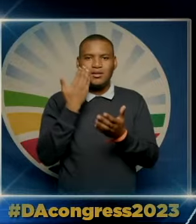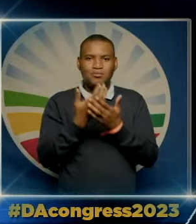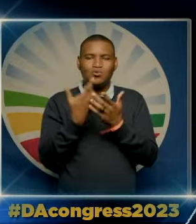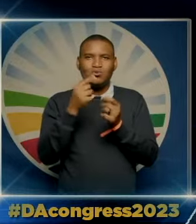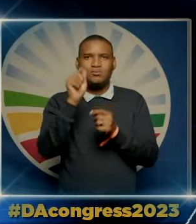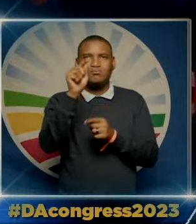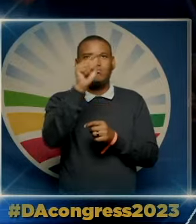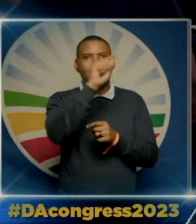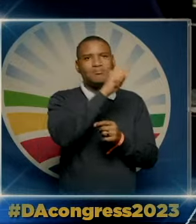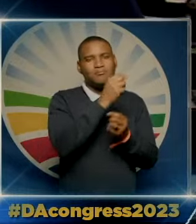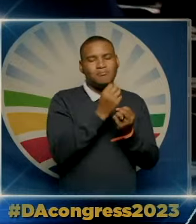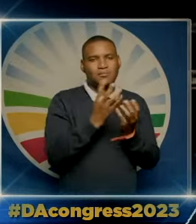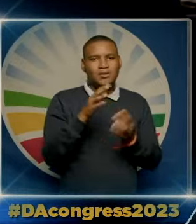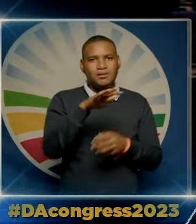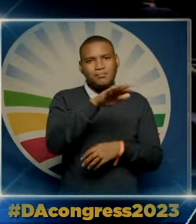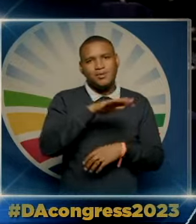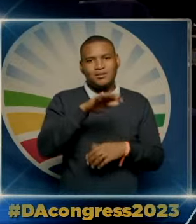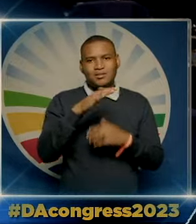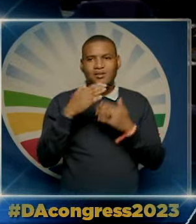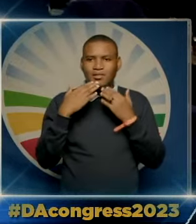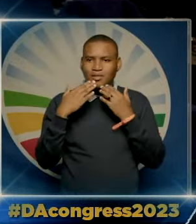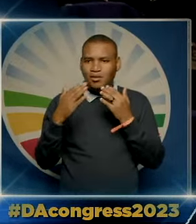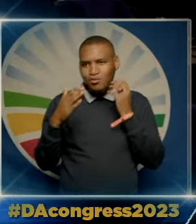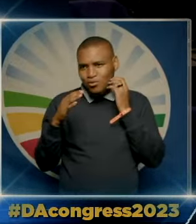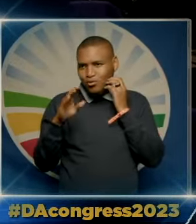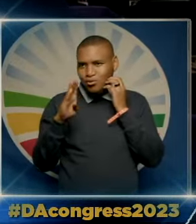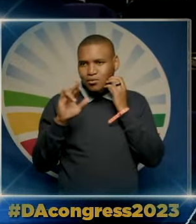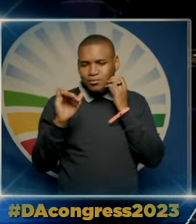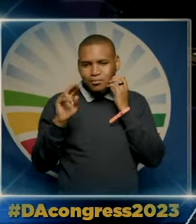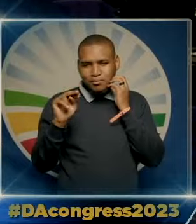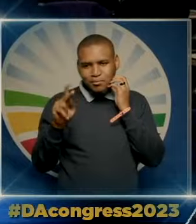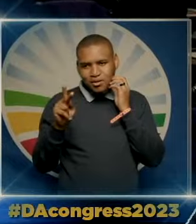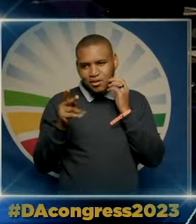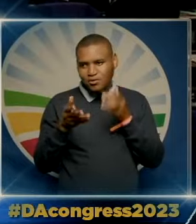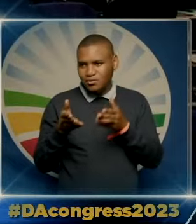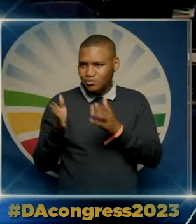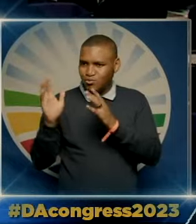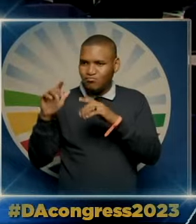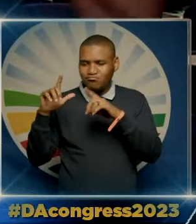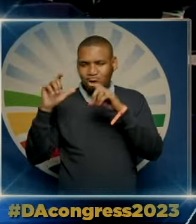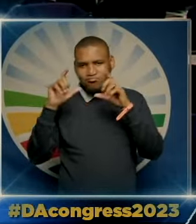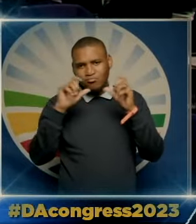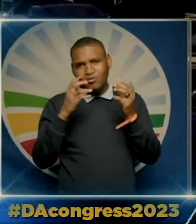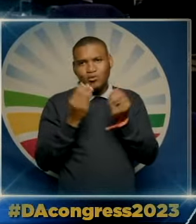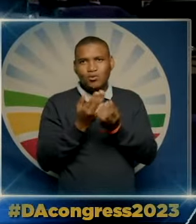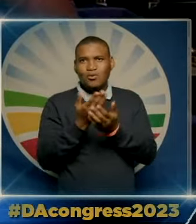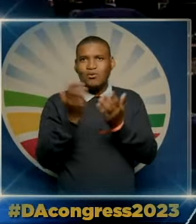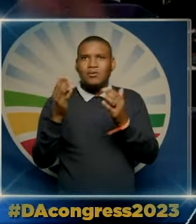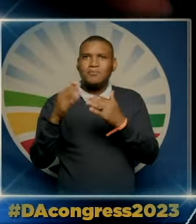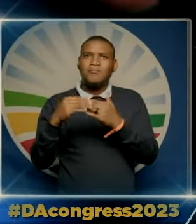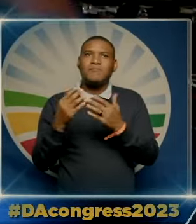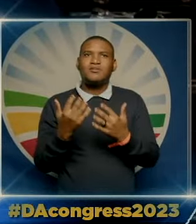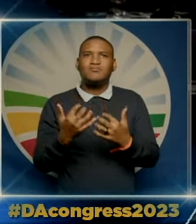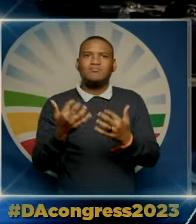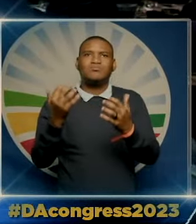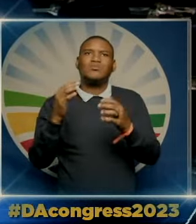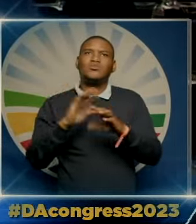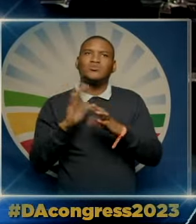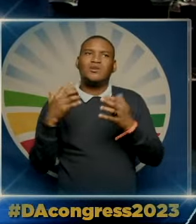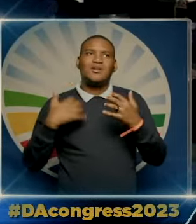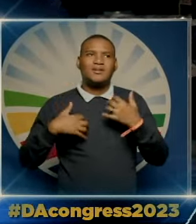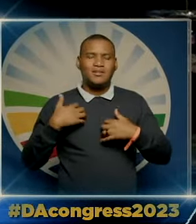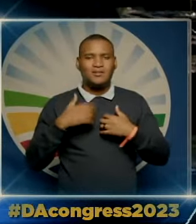places. Thank you, Celia. I'm going to let you go and take selfies with all of the delegates here that are so excited